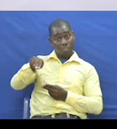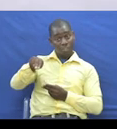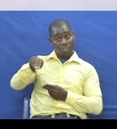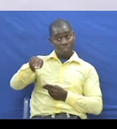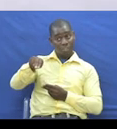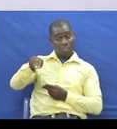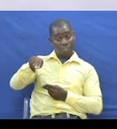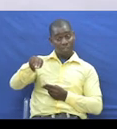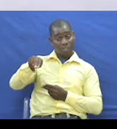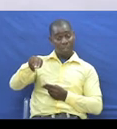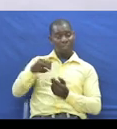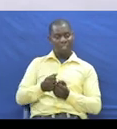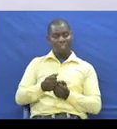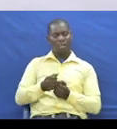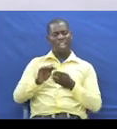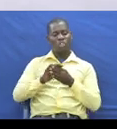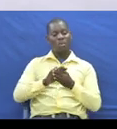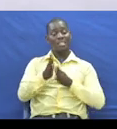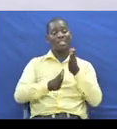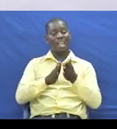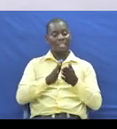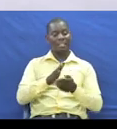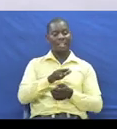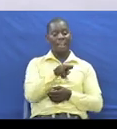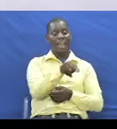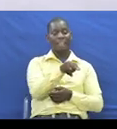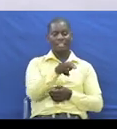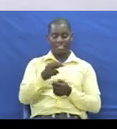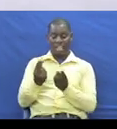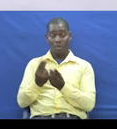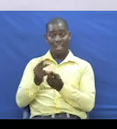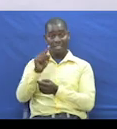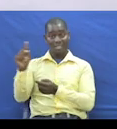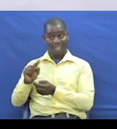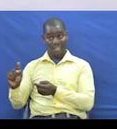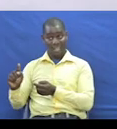mean here is supposed to be, we are having N, and here we can say this is Z,